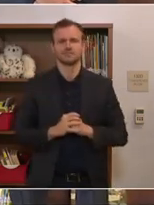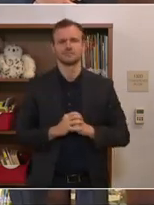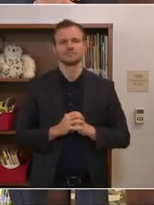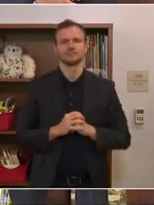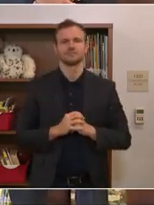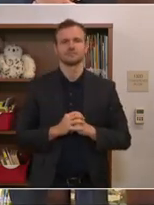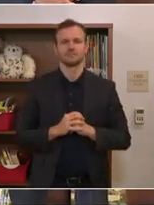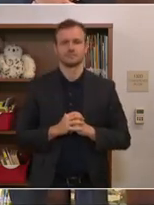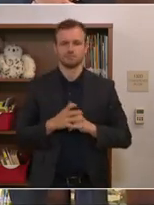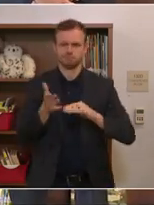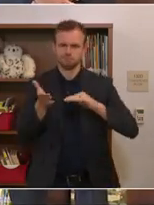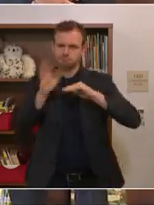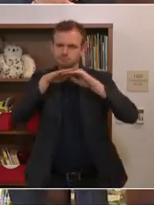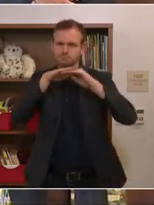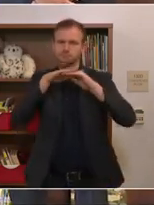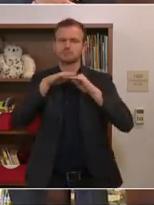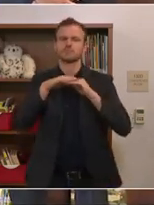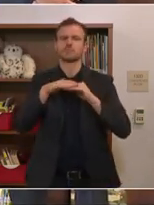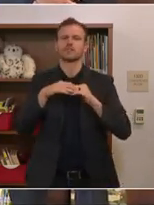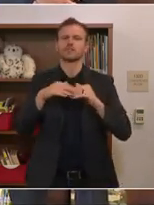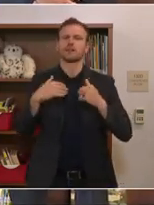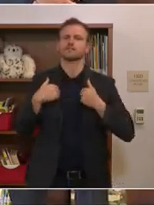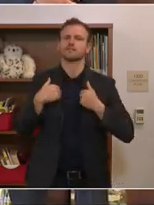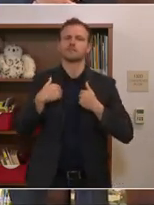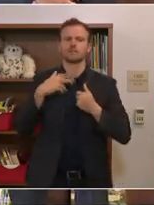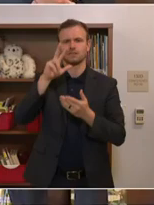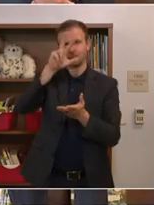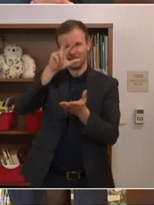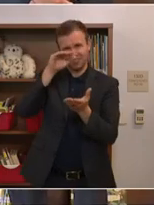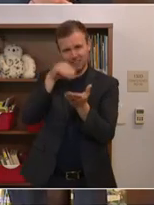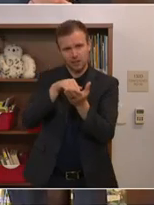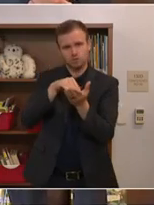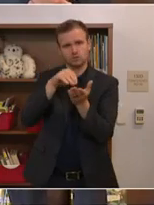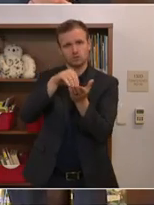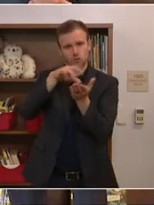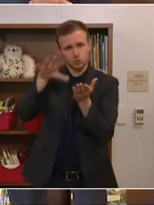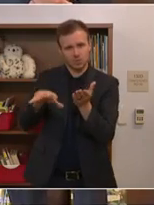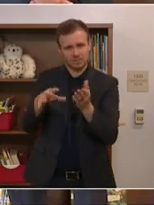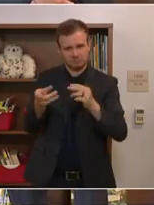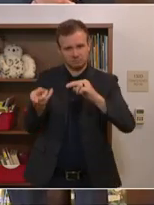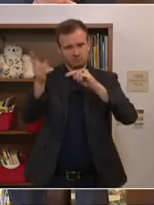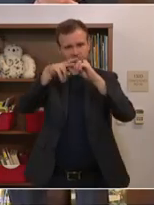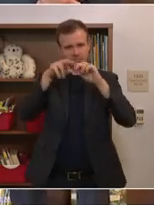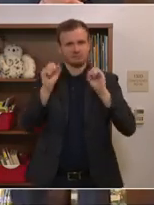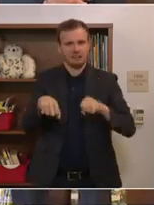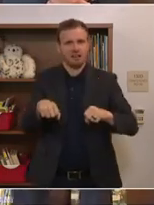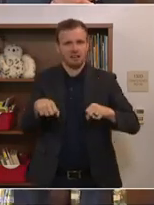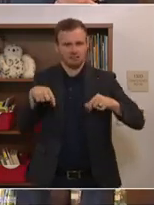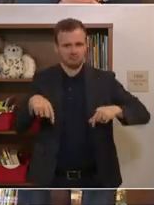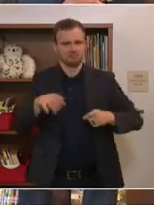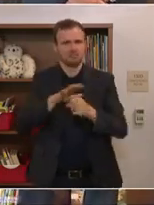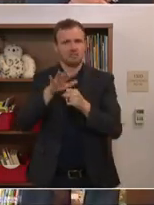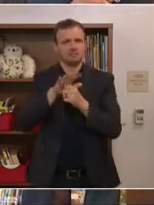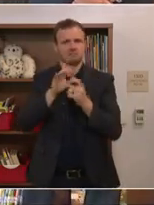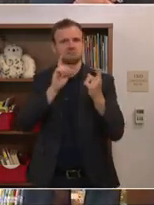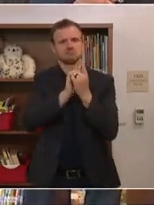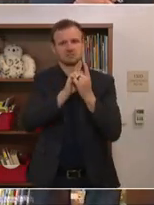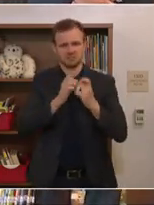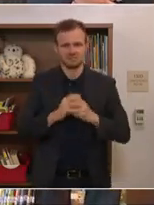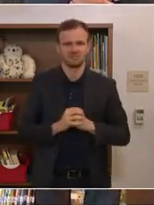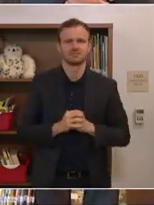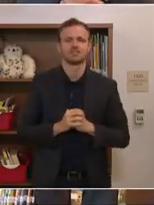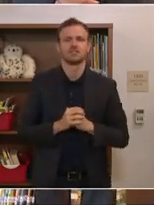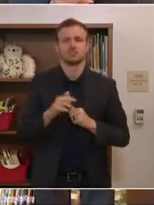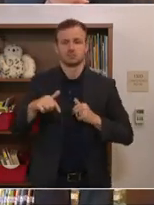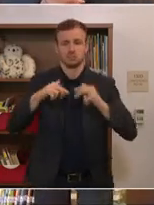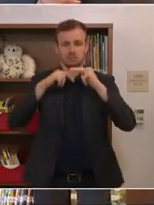students. It's important that we build this facility with sustainability in mind, and we did just that. This building will be LEED